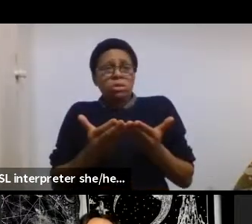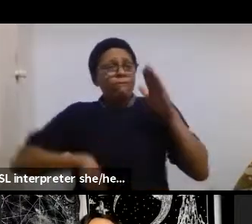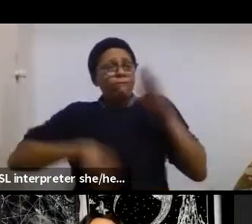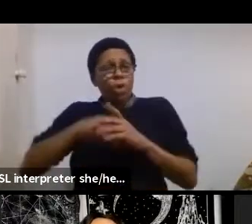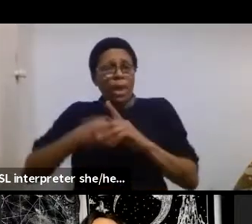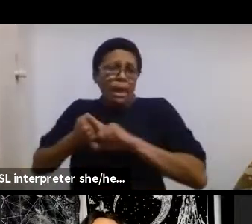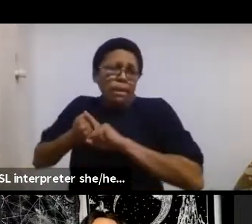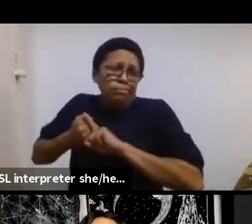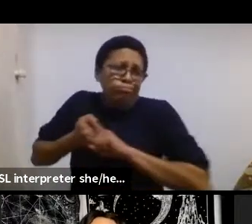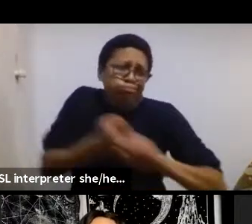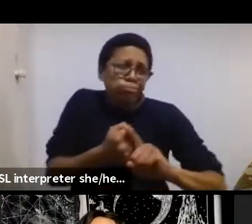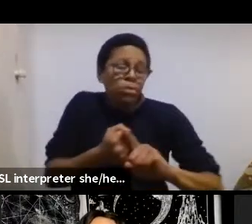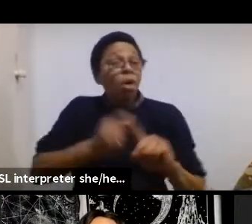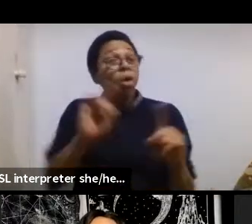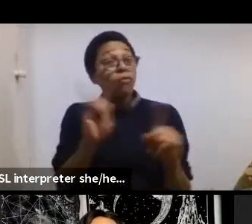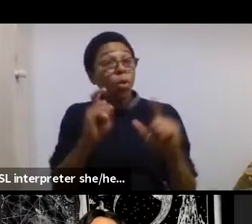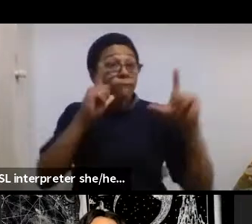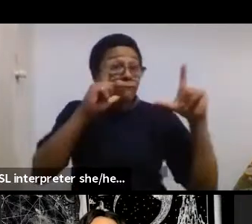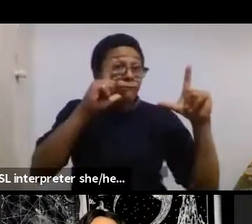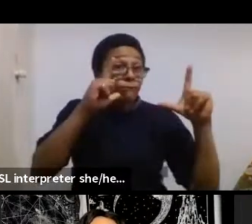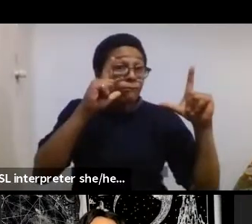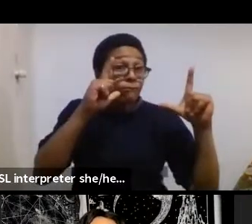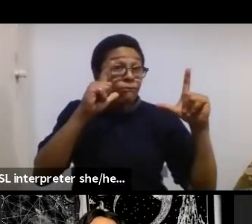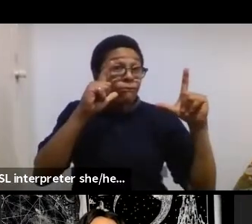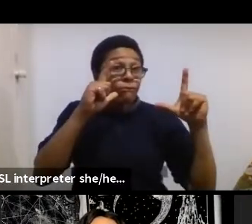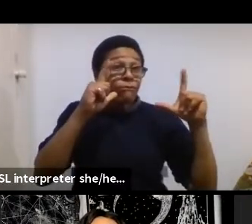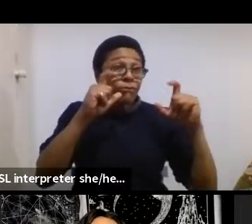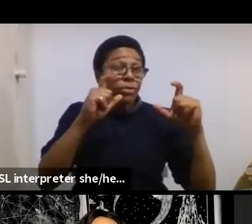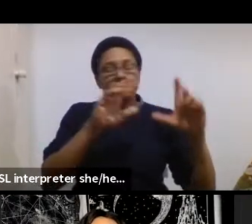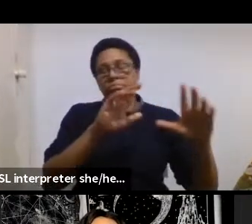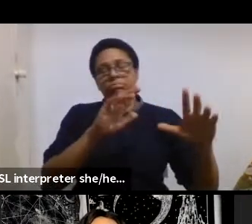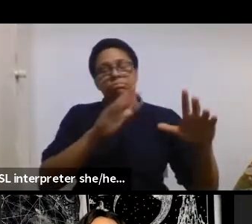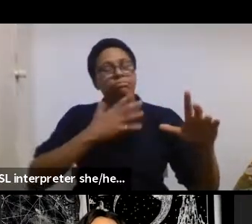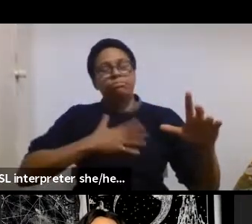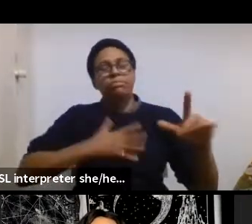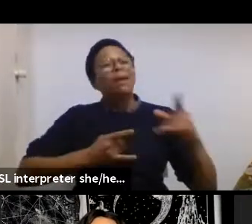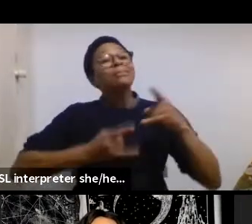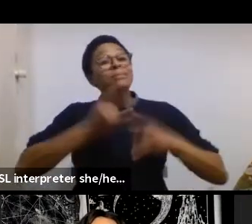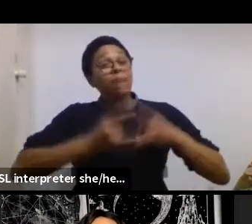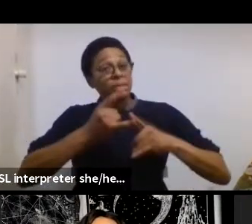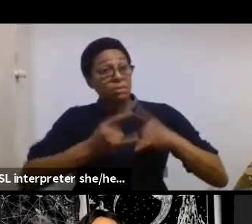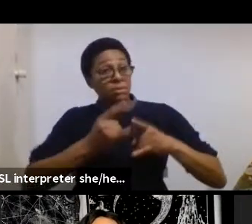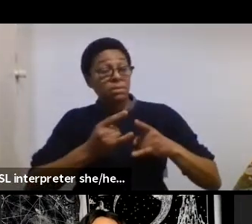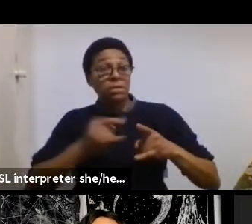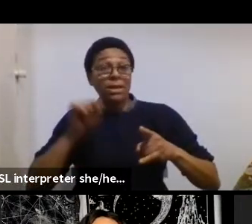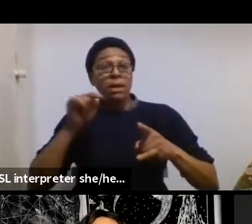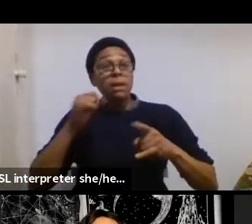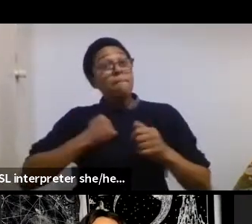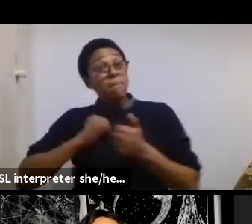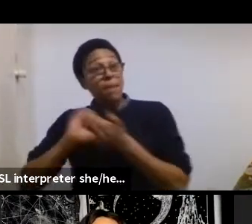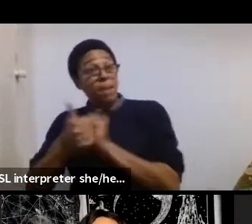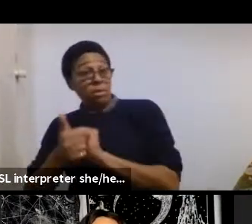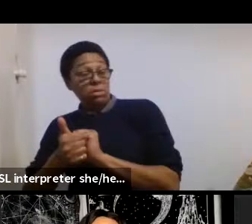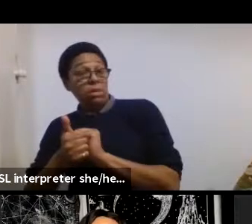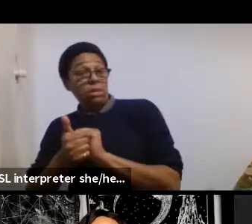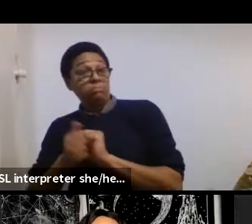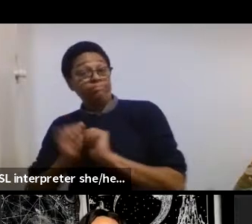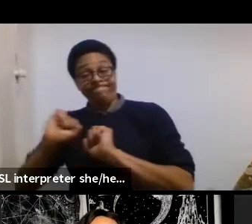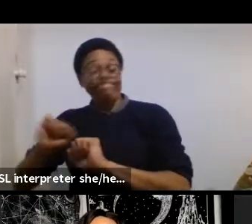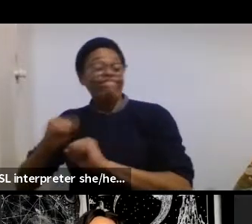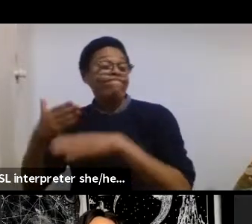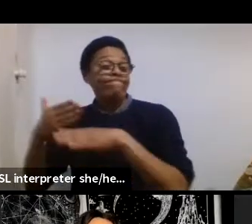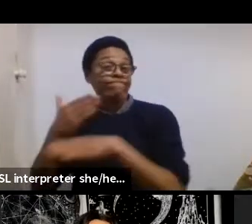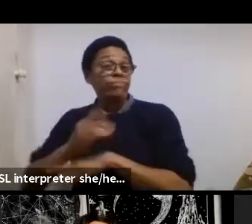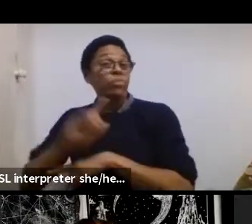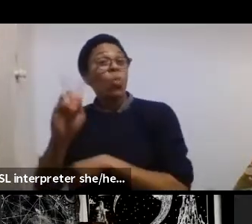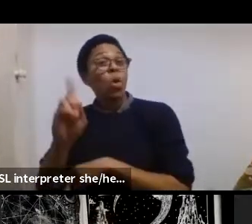has told me many times about the fact that in advertising photography, sex is hidden into it. So even in adverts where you think there isn't any sexualization